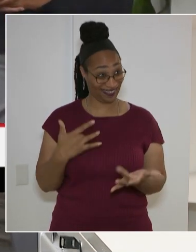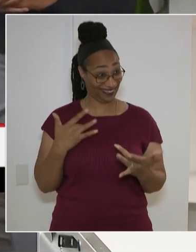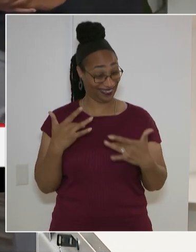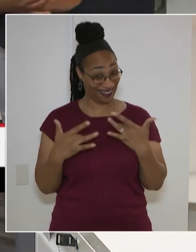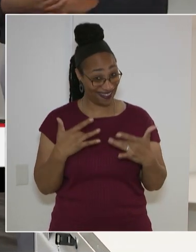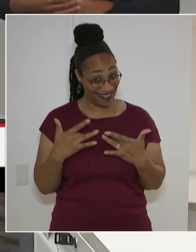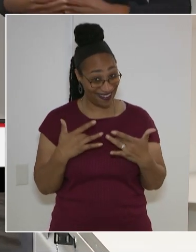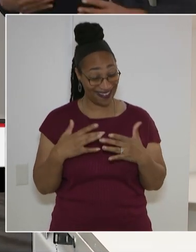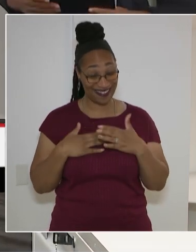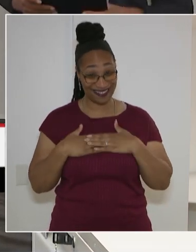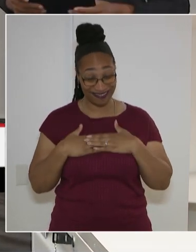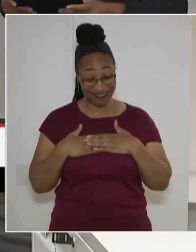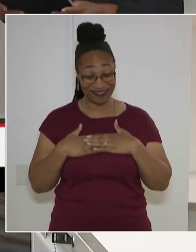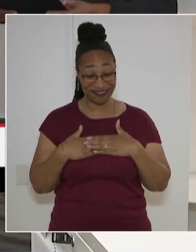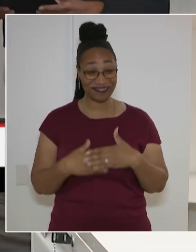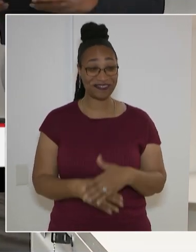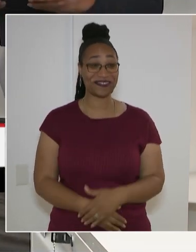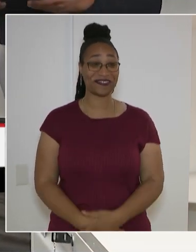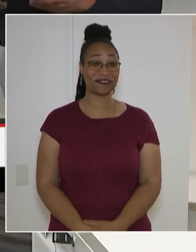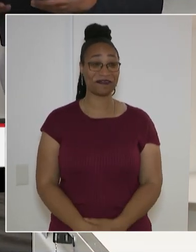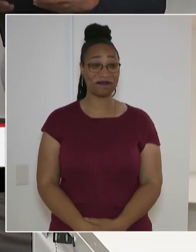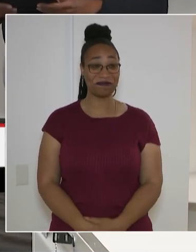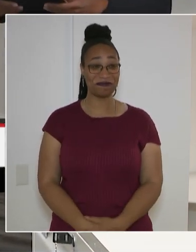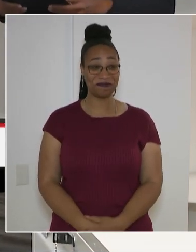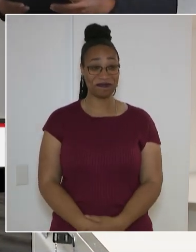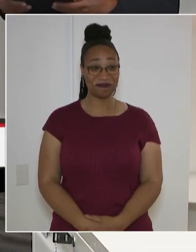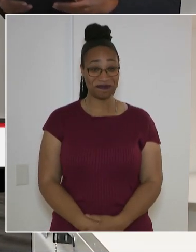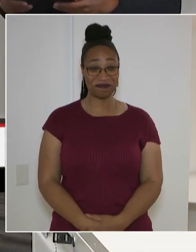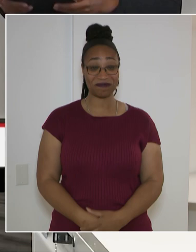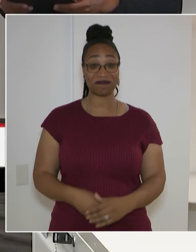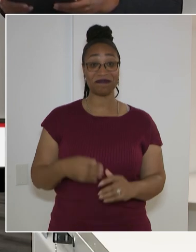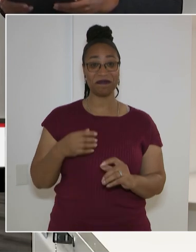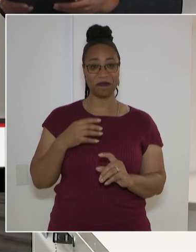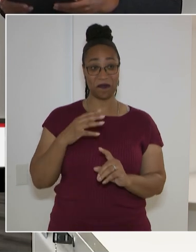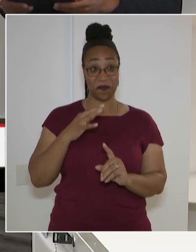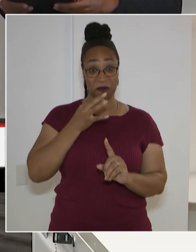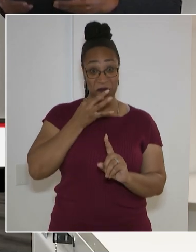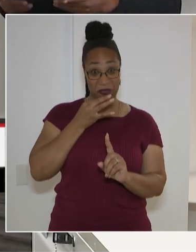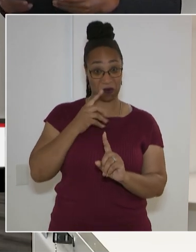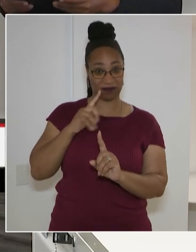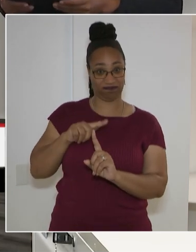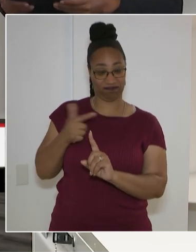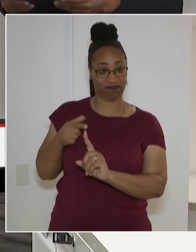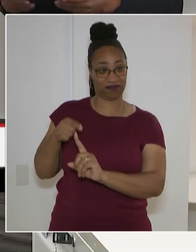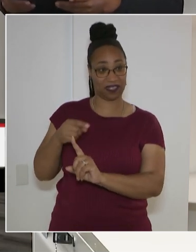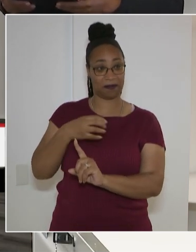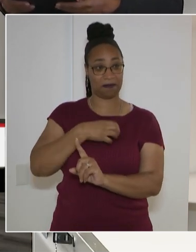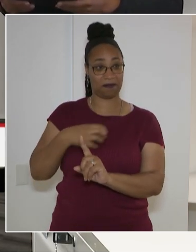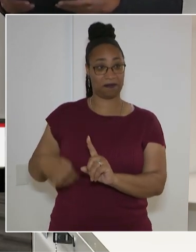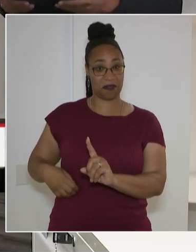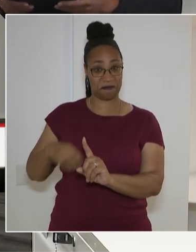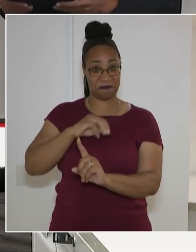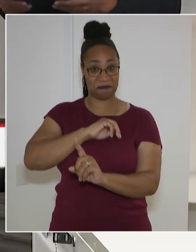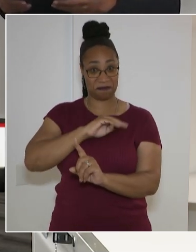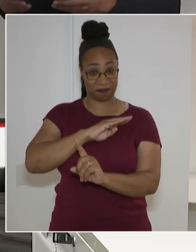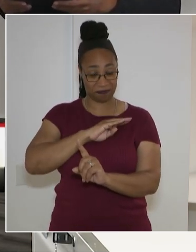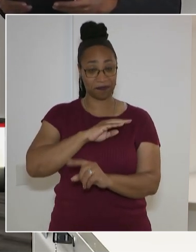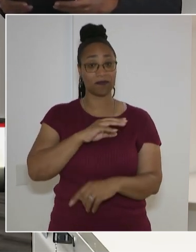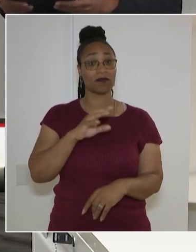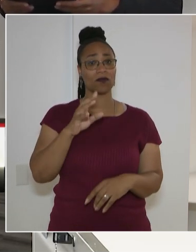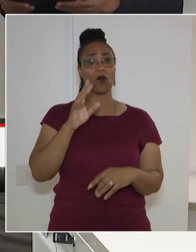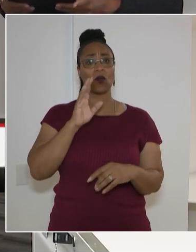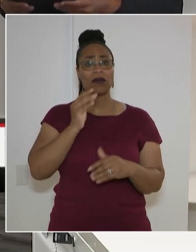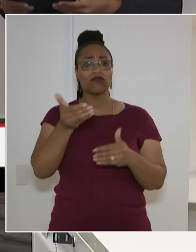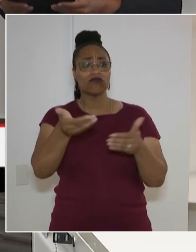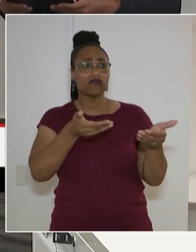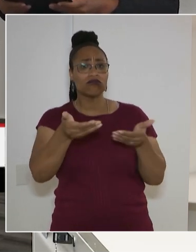And so as I welcome the mayor to the podium, I want to also welcome other companies and other CEOs to move to the district and see what we're